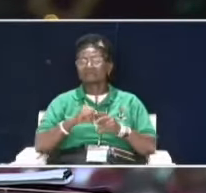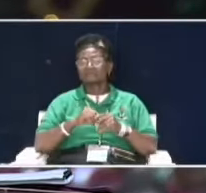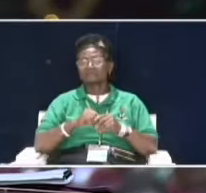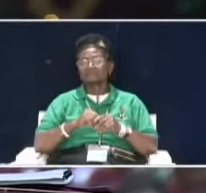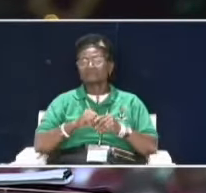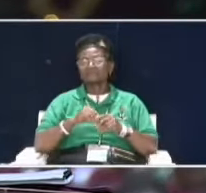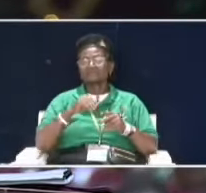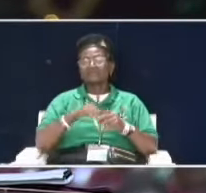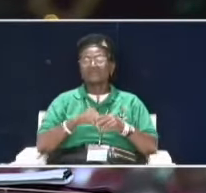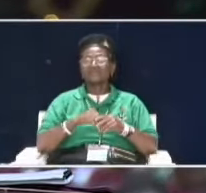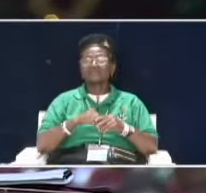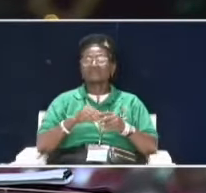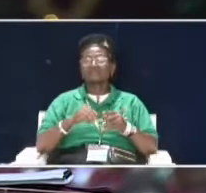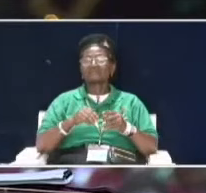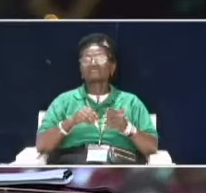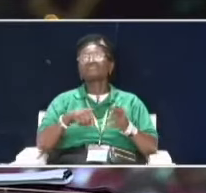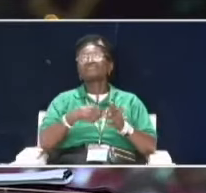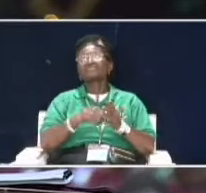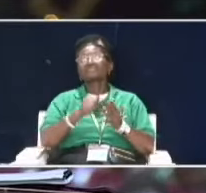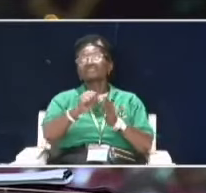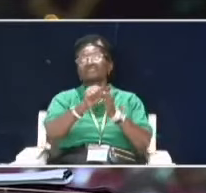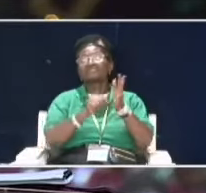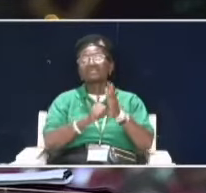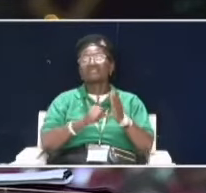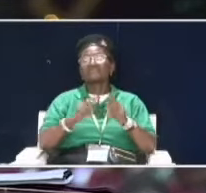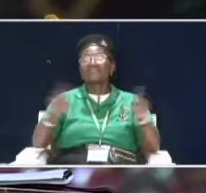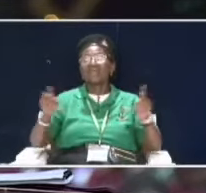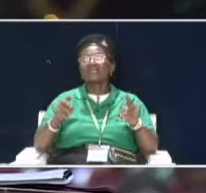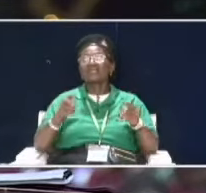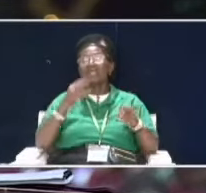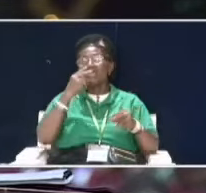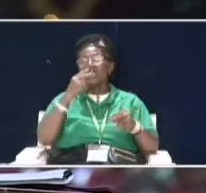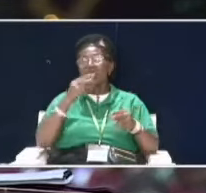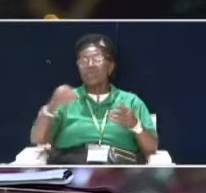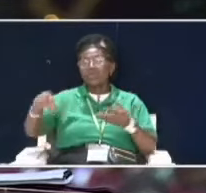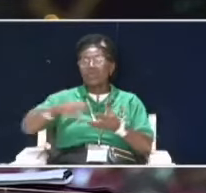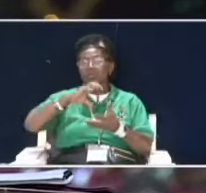in this state, very wealthy.